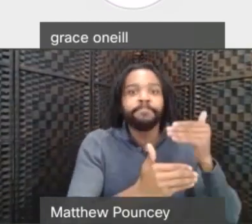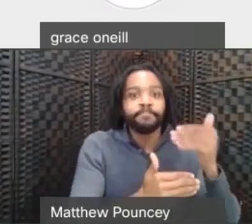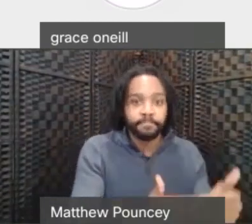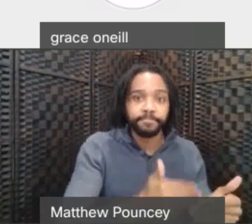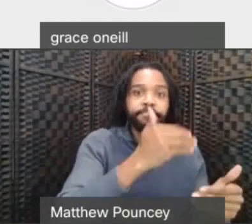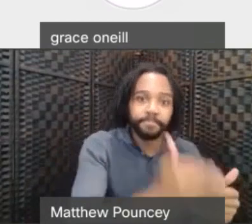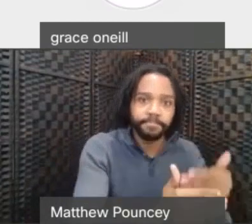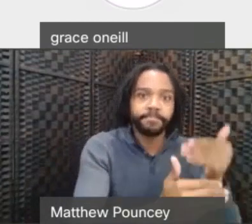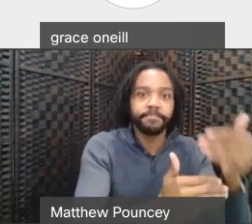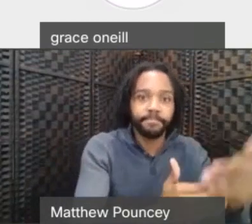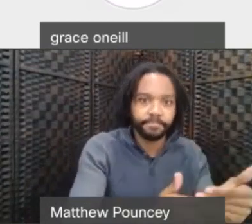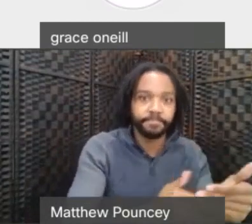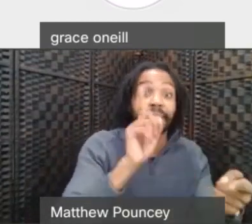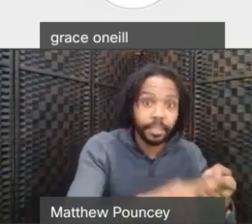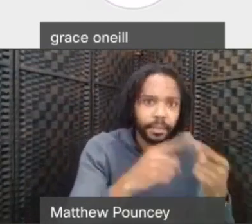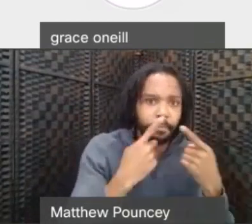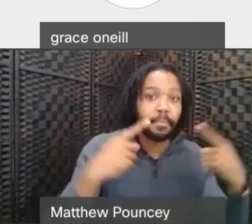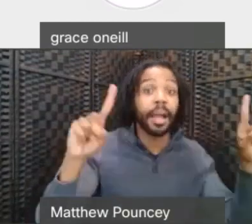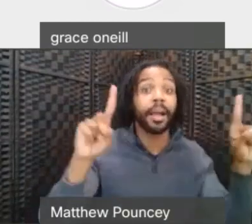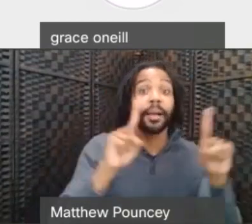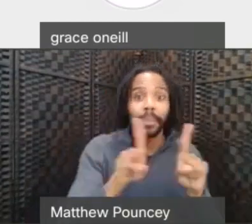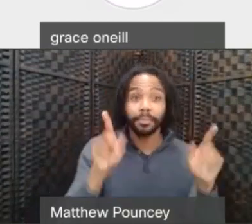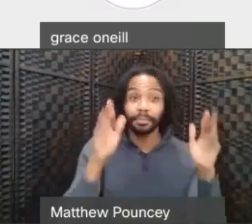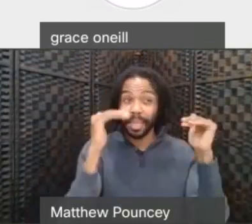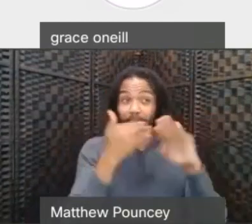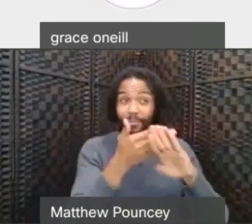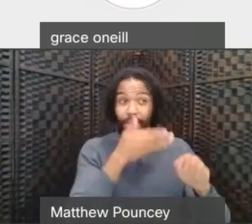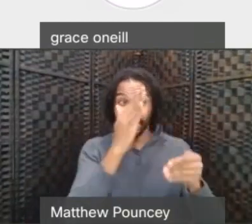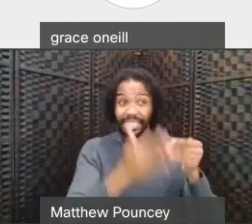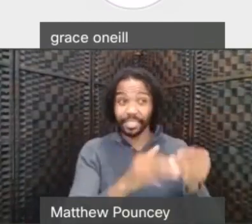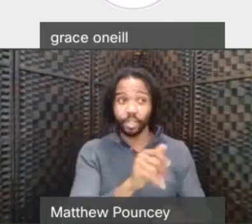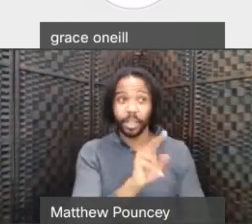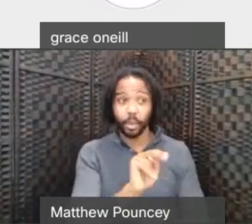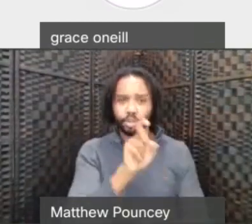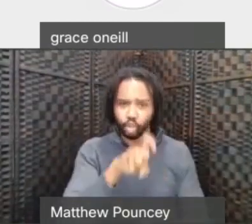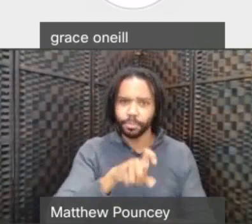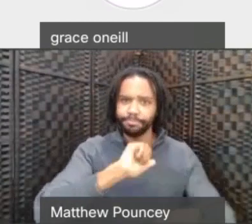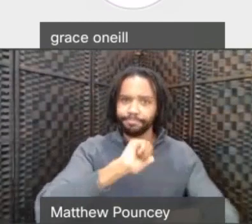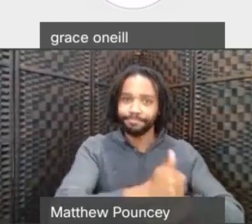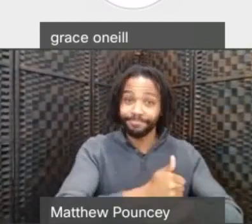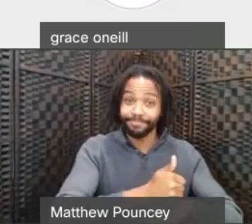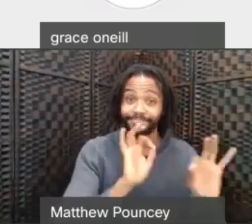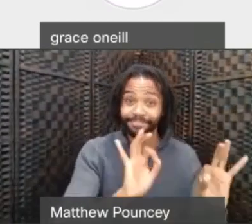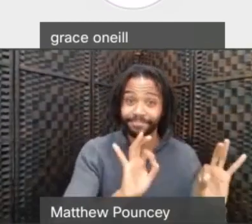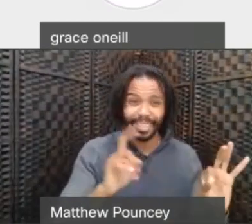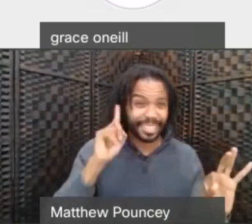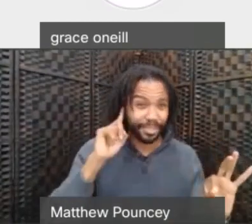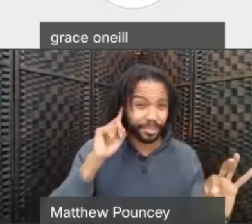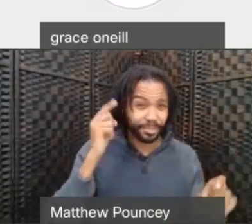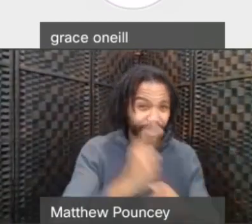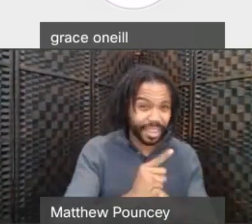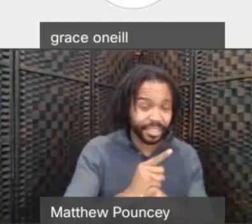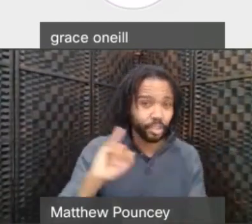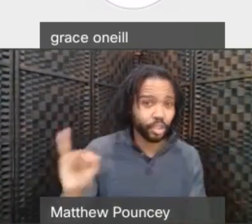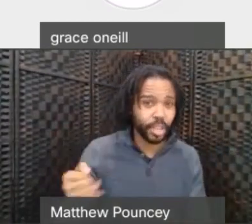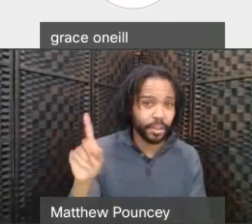this, but we do expect by the end of January that we should be in place. Does that sound reasonable, Jared?